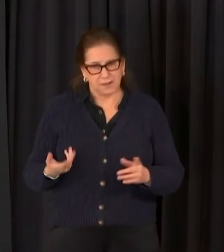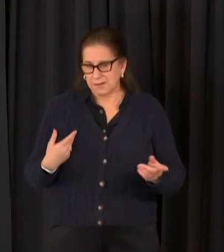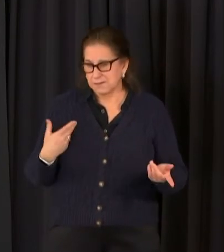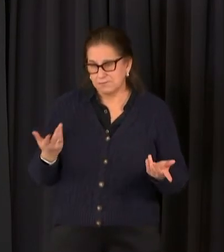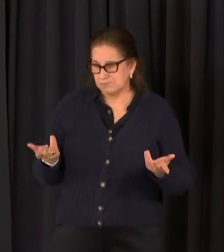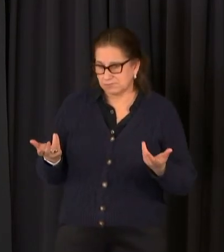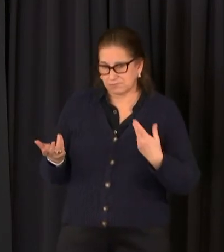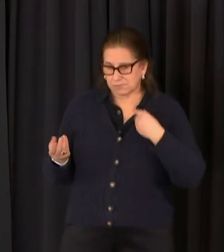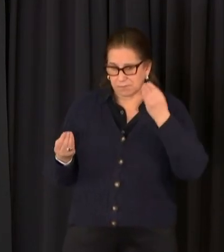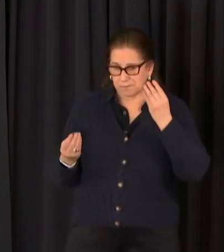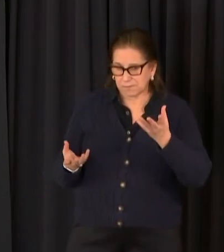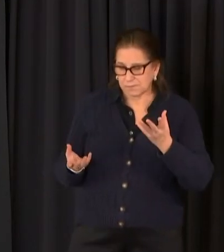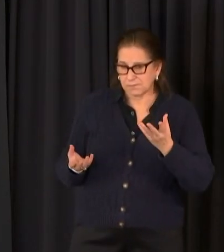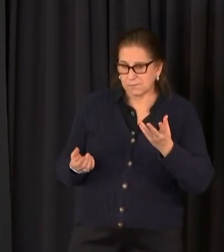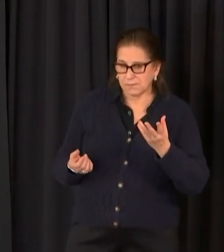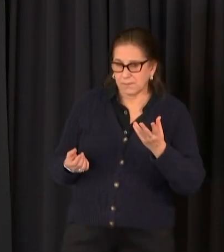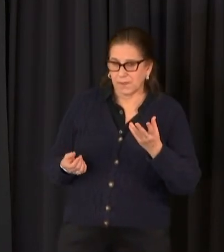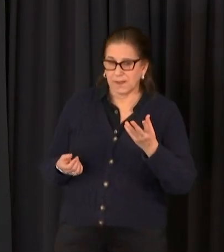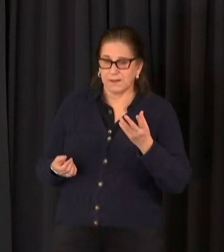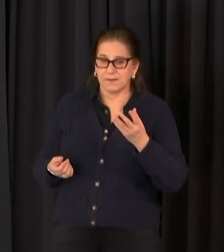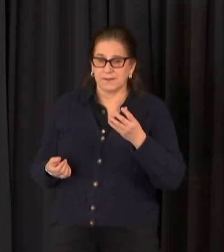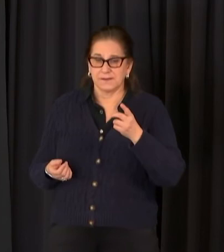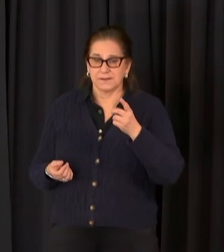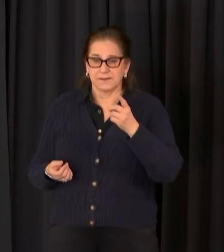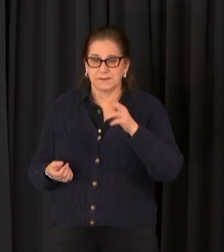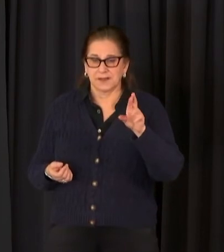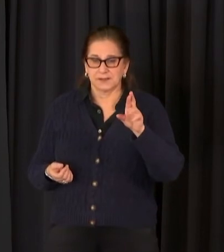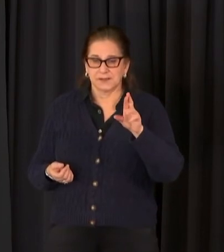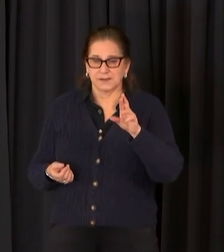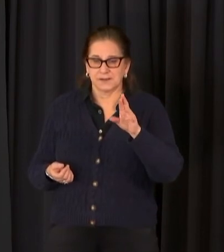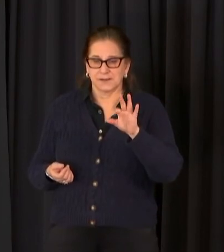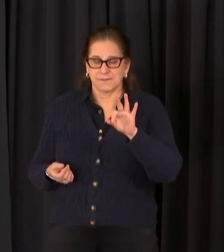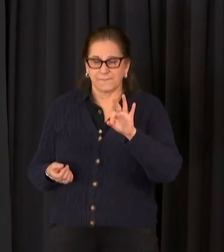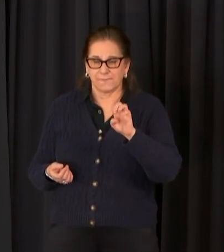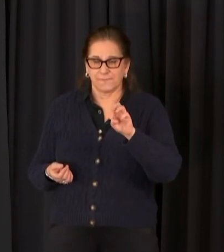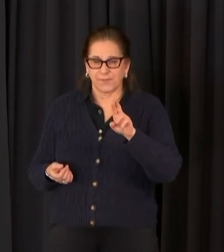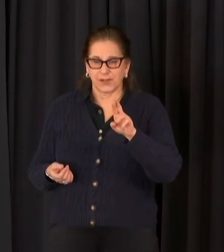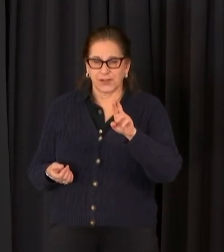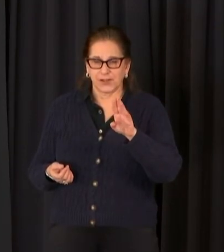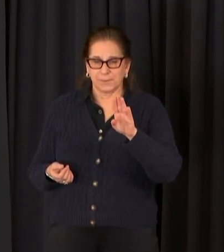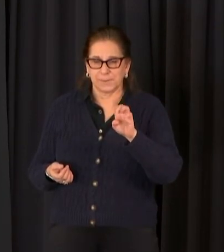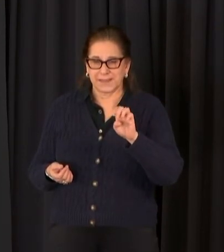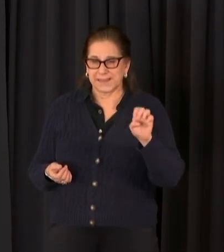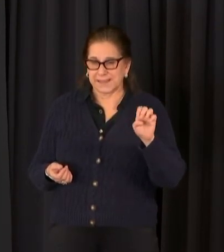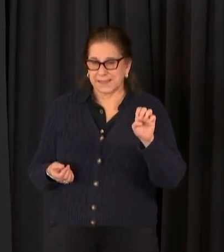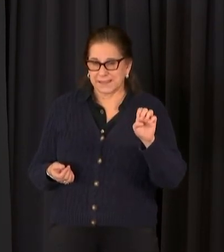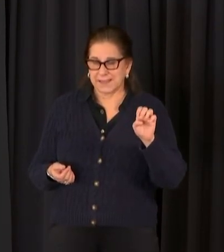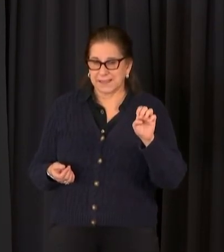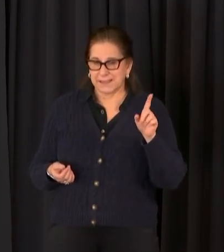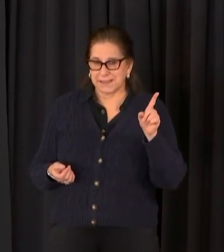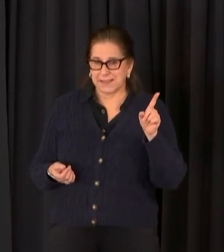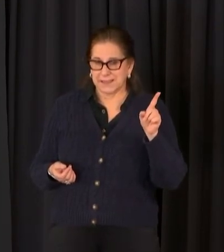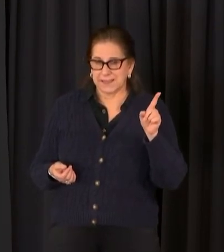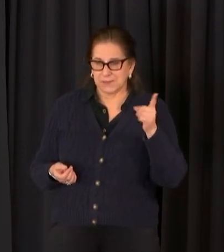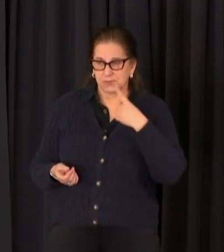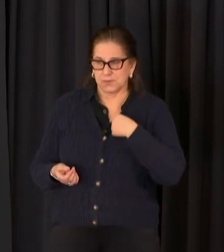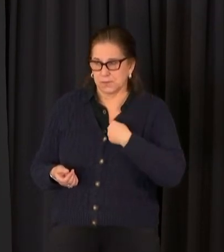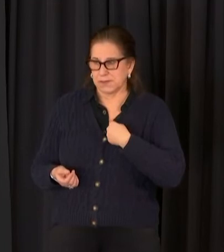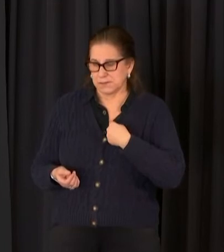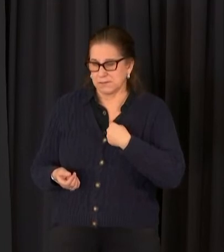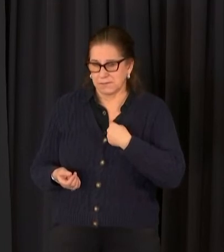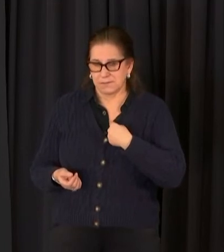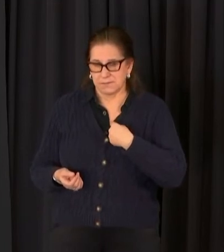Chancellor Farabee advised me, and I won't make any specifics because I'm not sure if the health